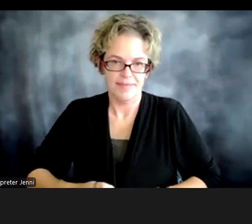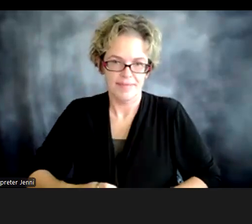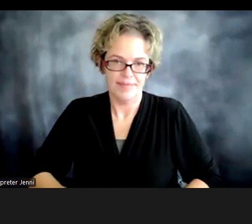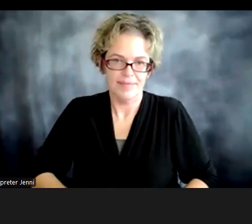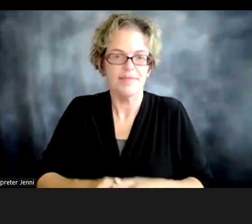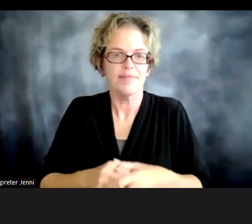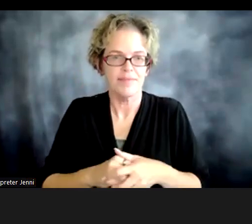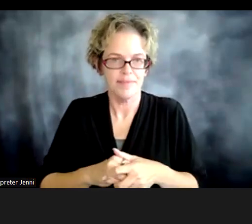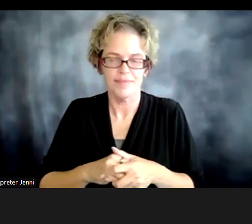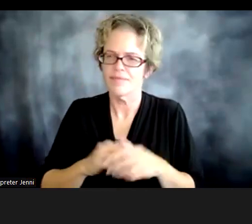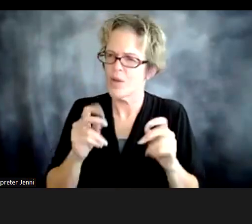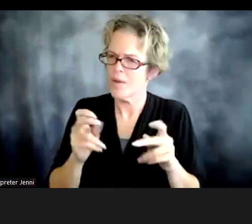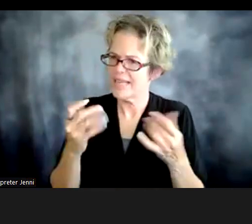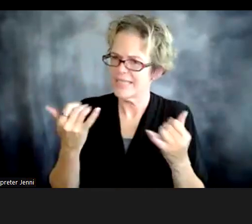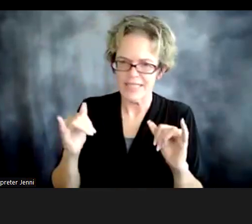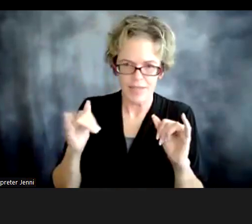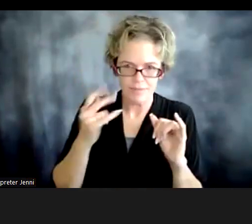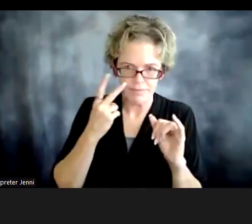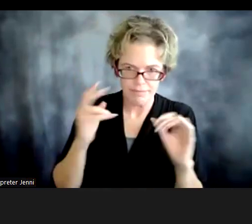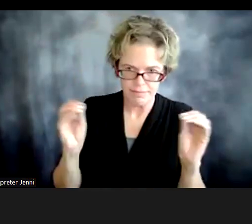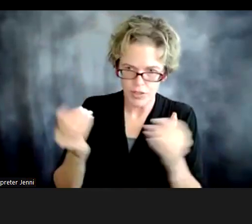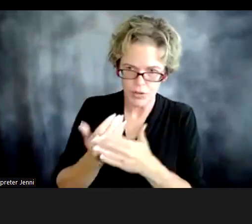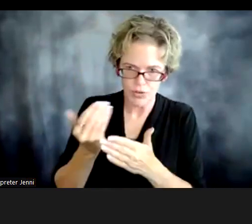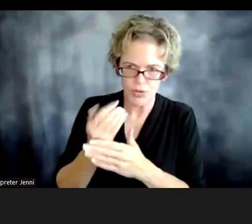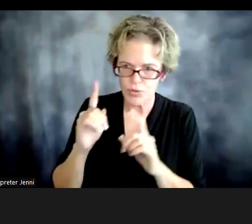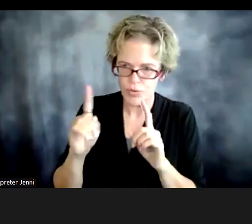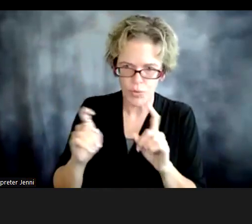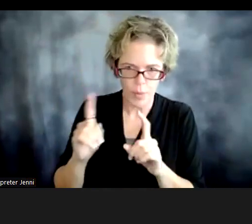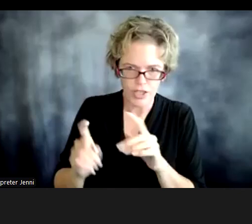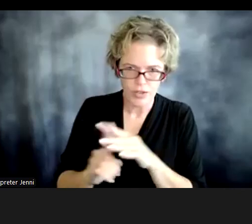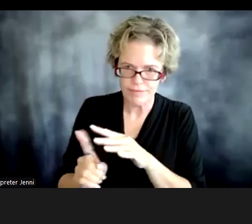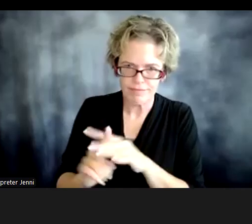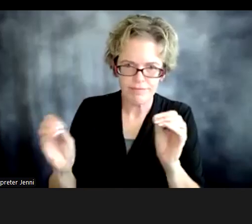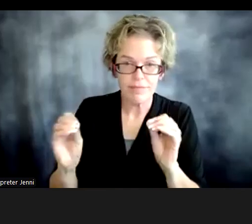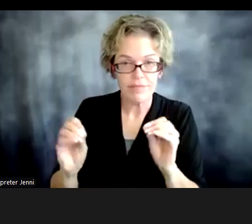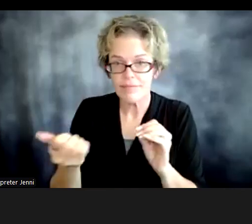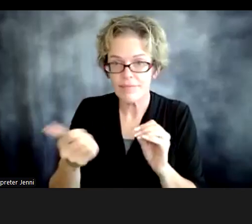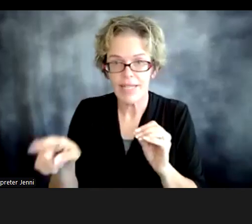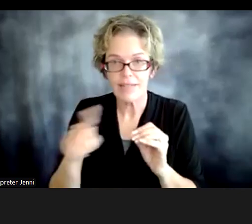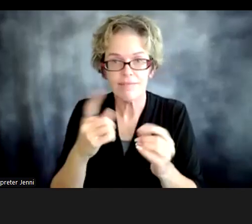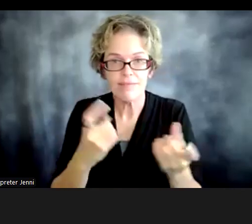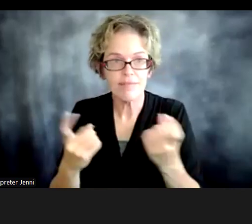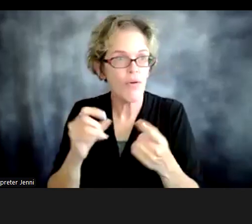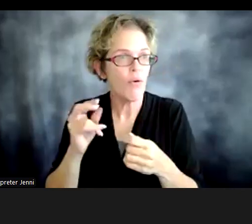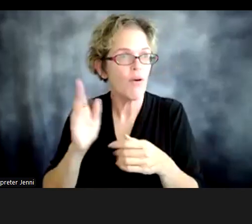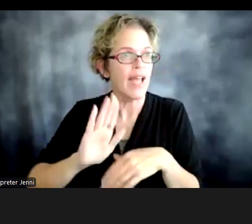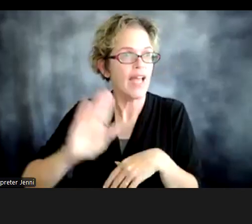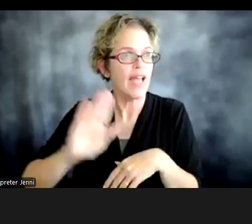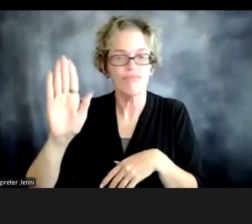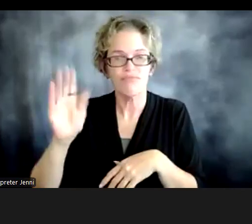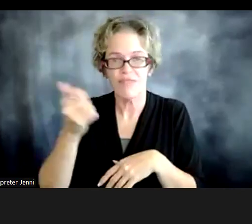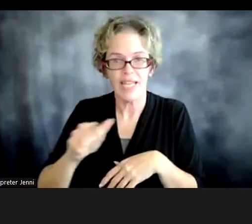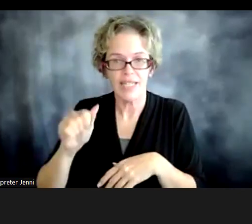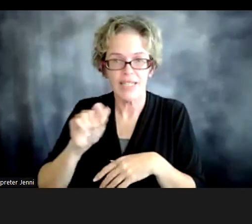All right, still not seeing any new questions. Does anyone have any Yeah. questions or have their hand raised for any questions over the